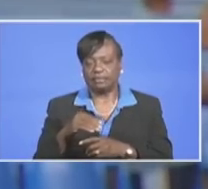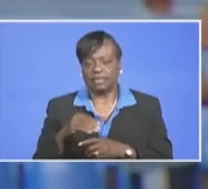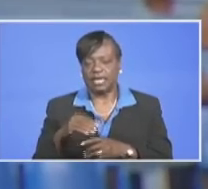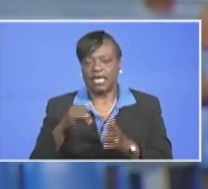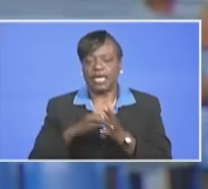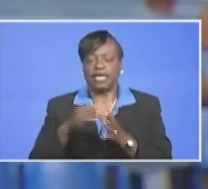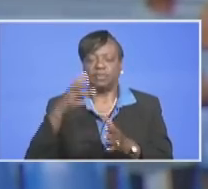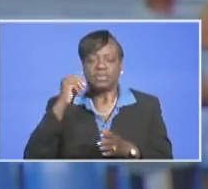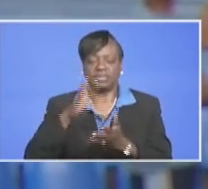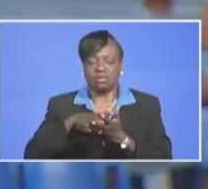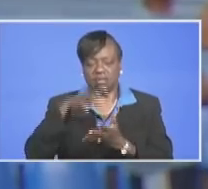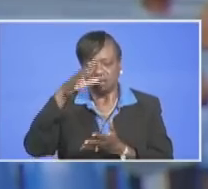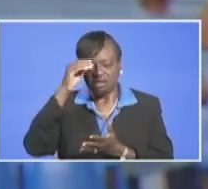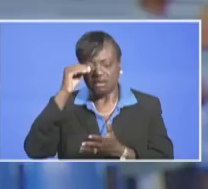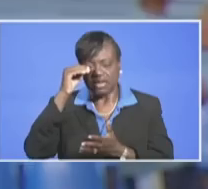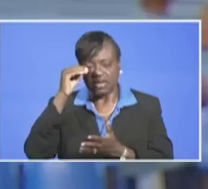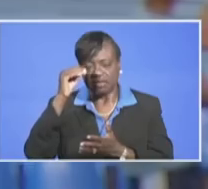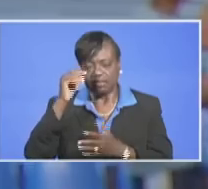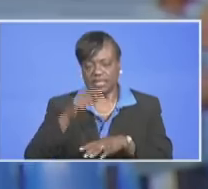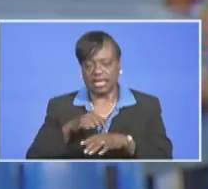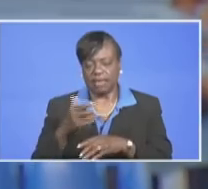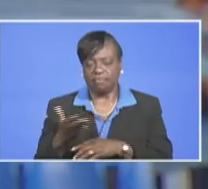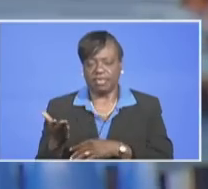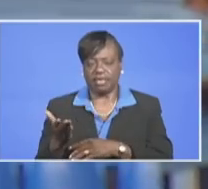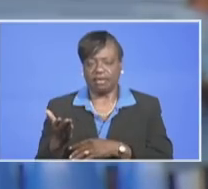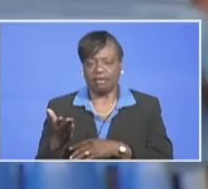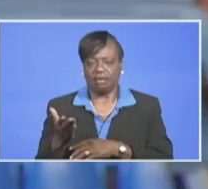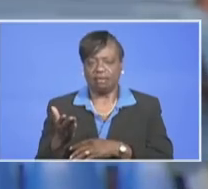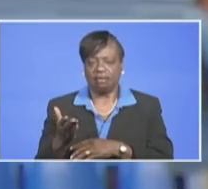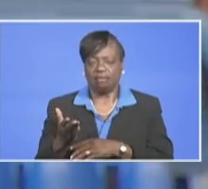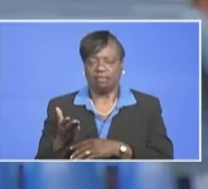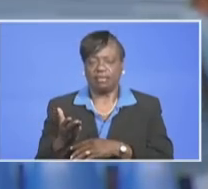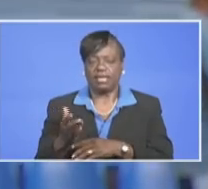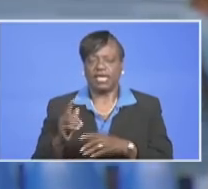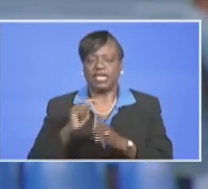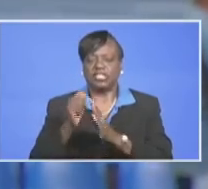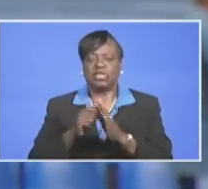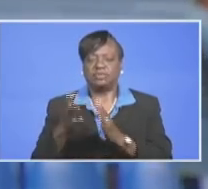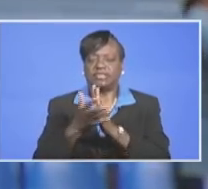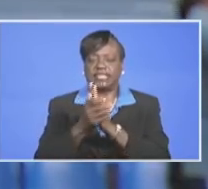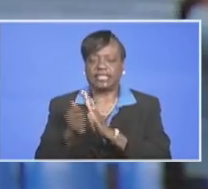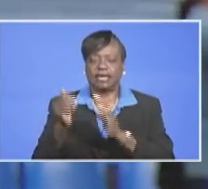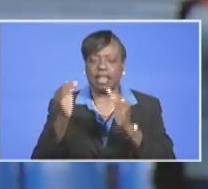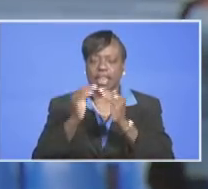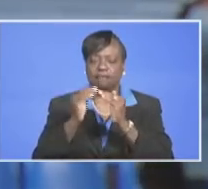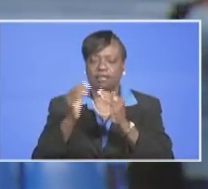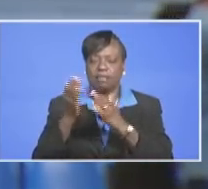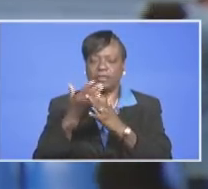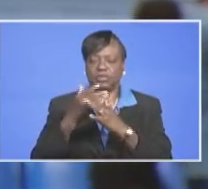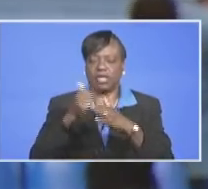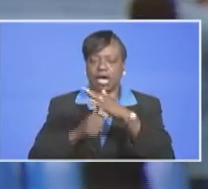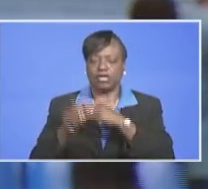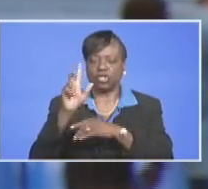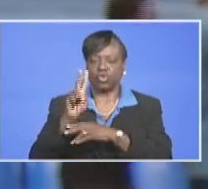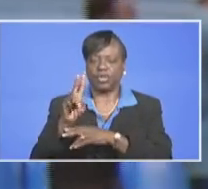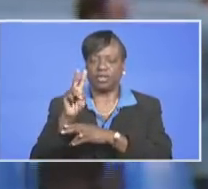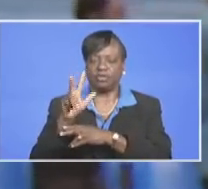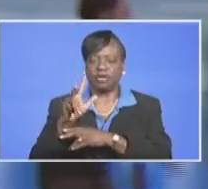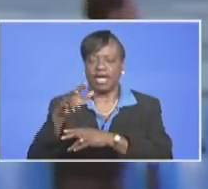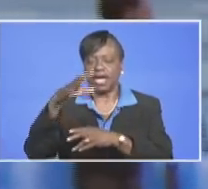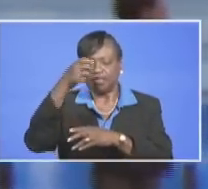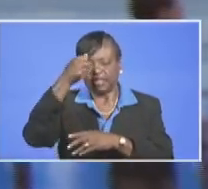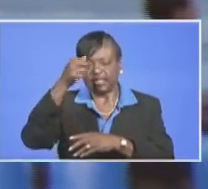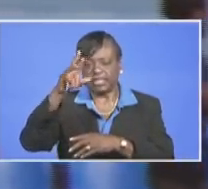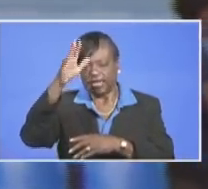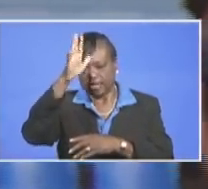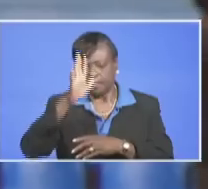learning curve there, you know, just in terms of maybe the skill level between the under-23 and the senior men. So I